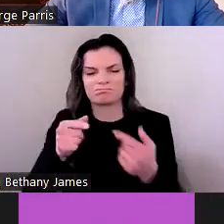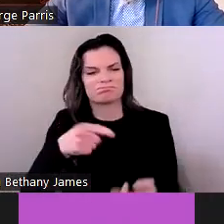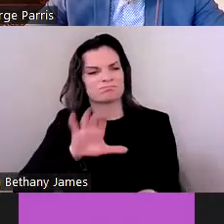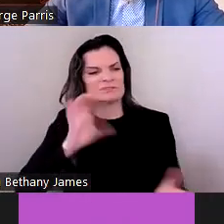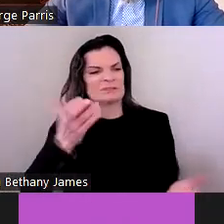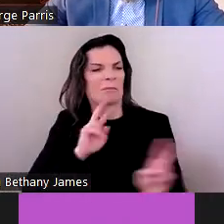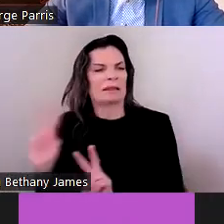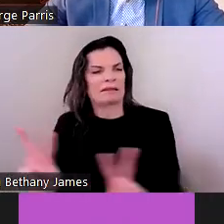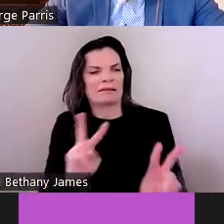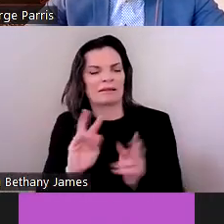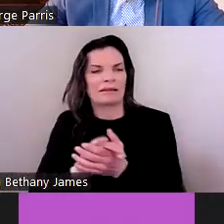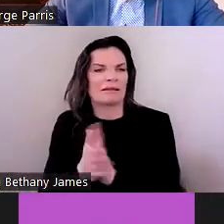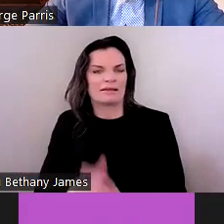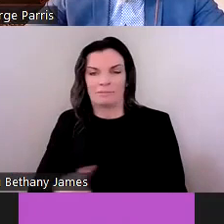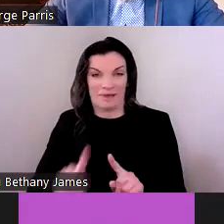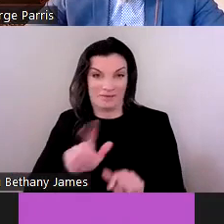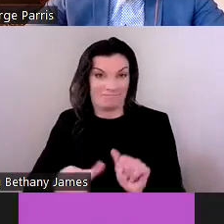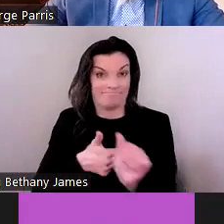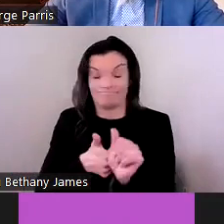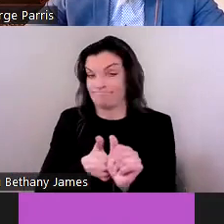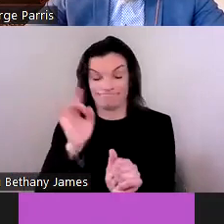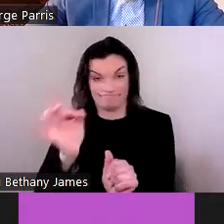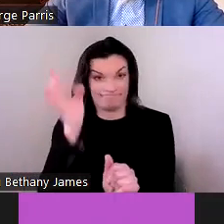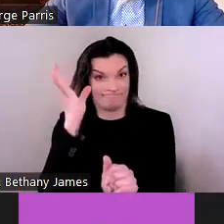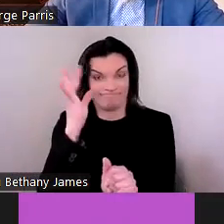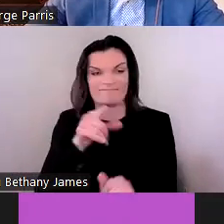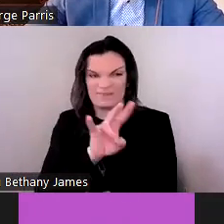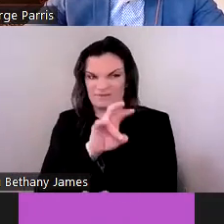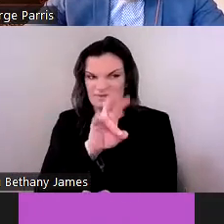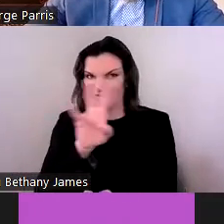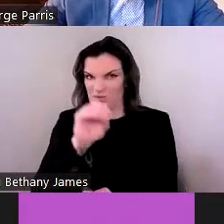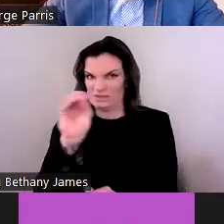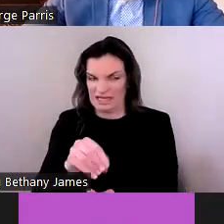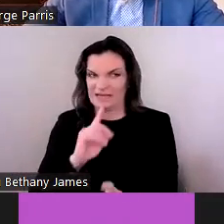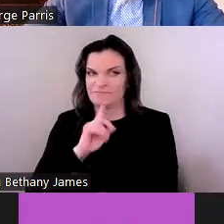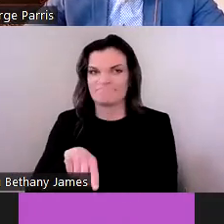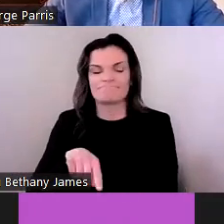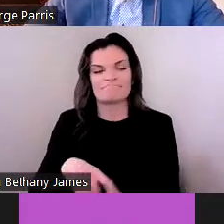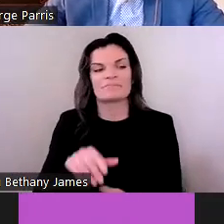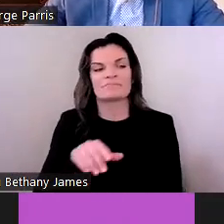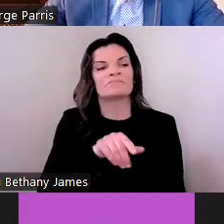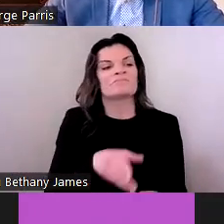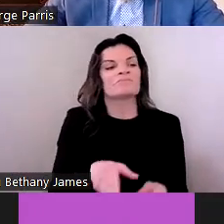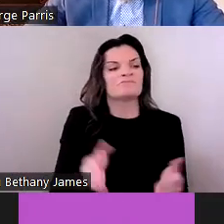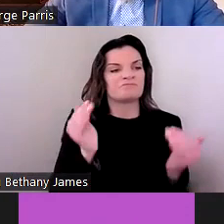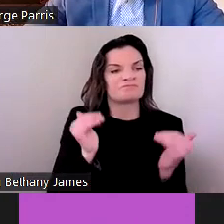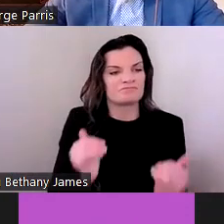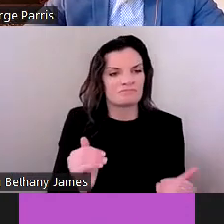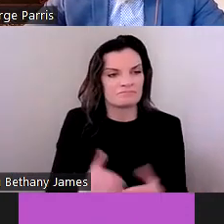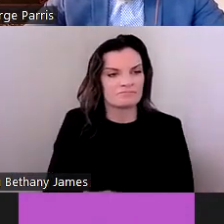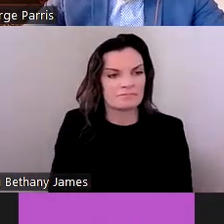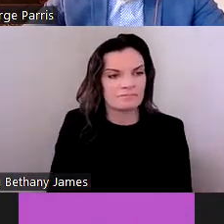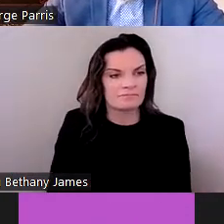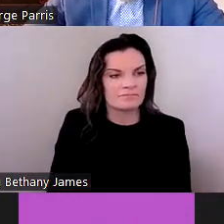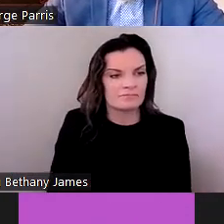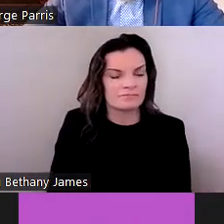healthy. Have poor mental health, 21% healthy, 58%, said